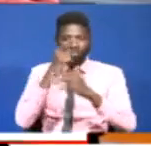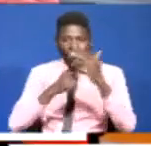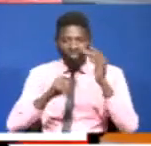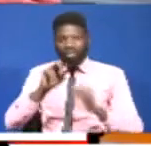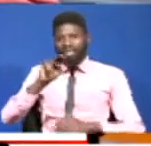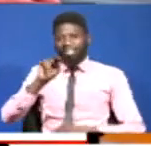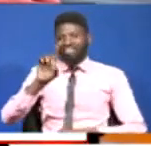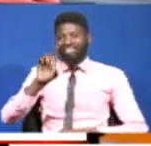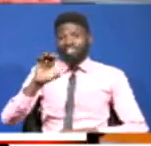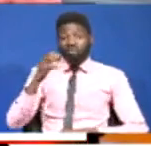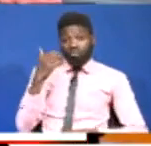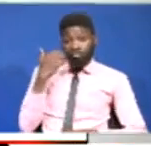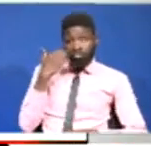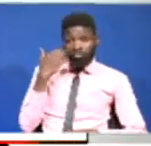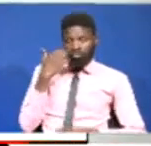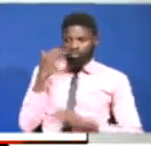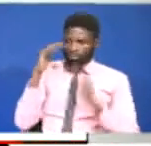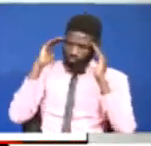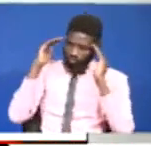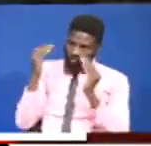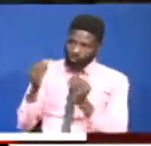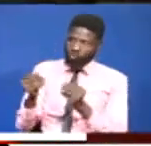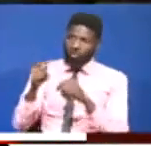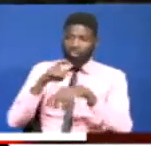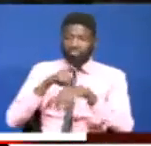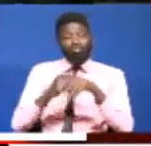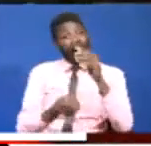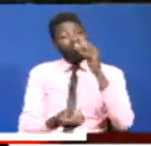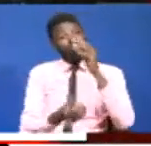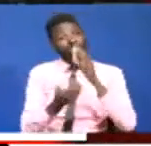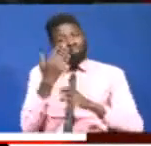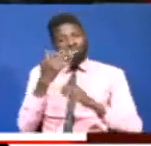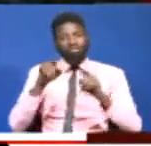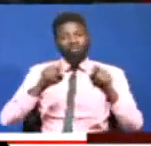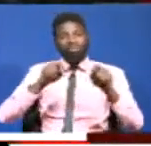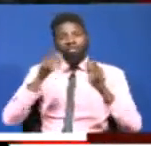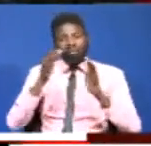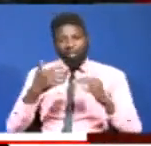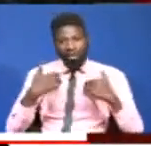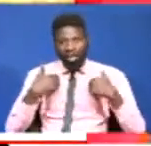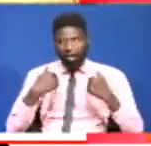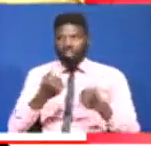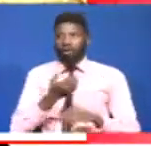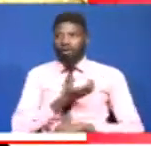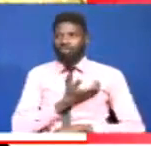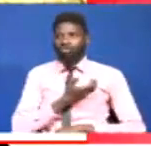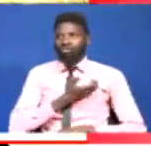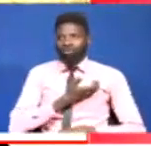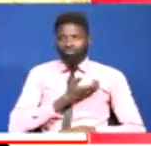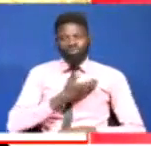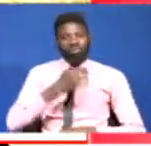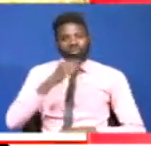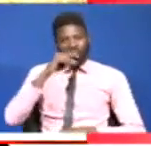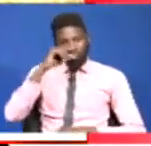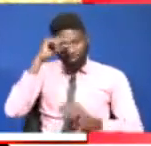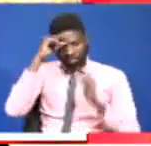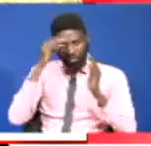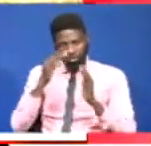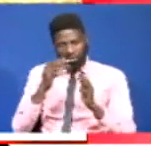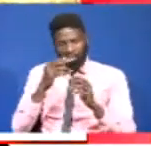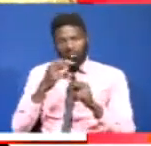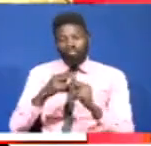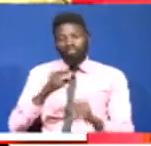country. Speaking at the launch, the director of the Health Council of Government, Emmanuel Wamalwa, lauded the initiative, saying county